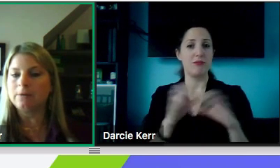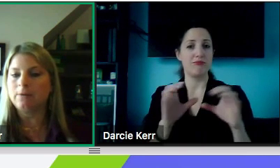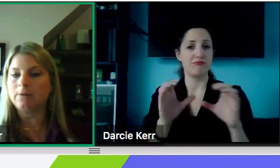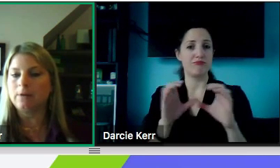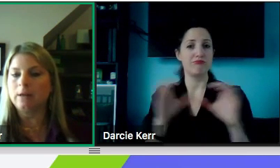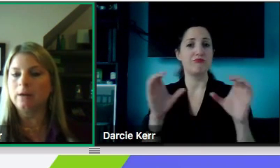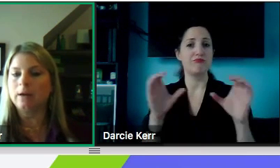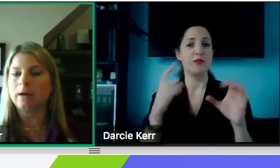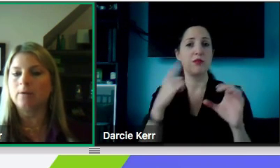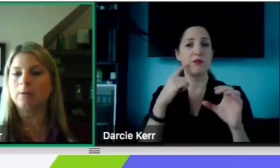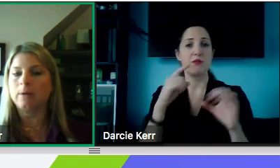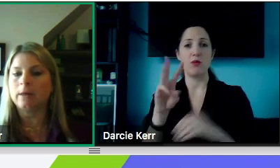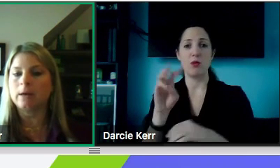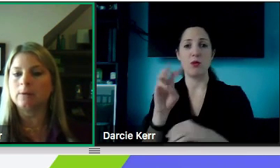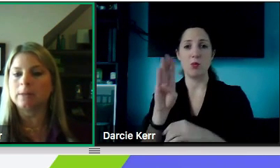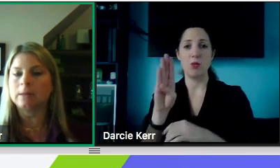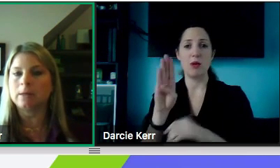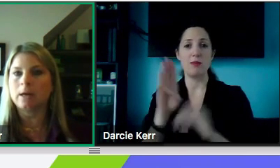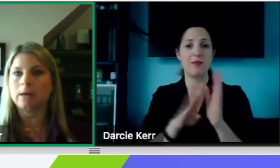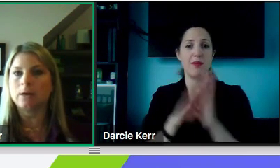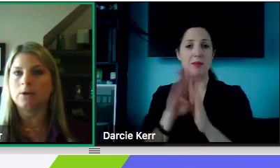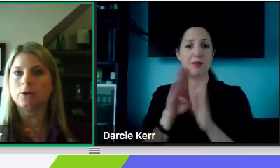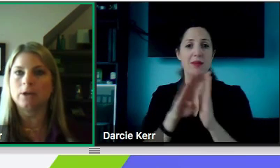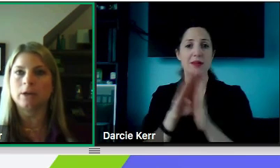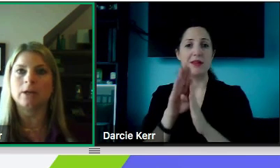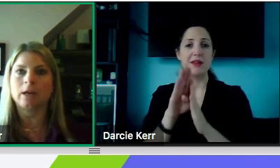There is a fee of